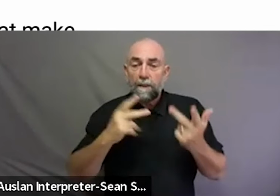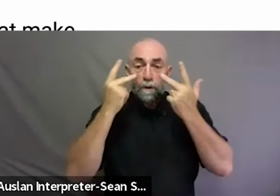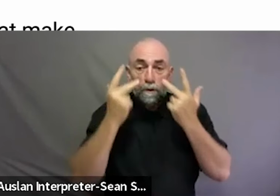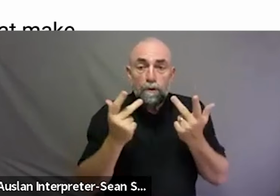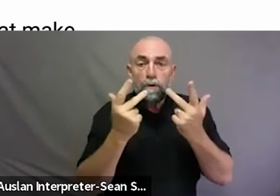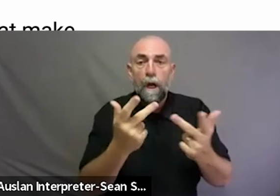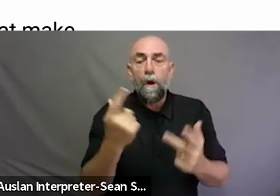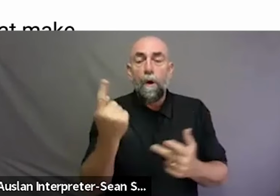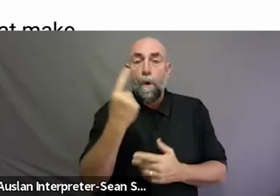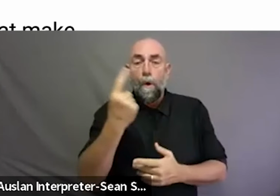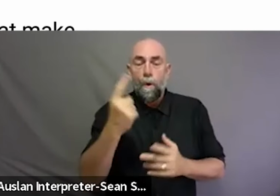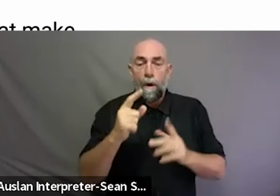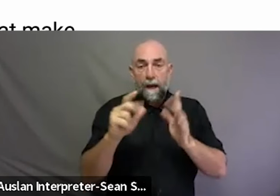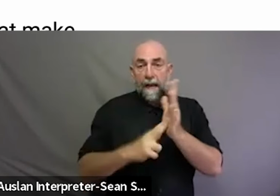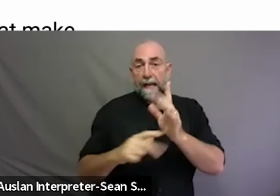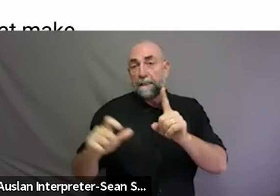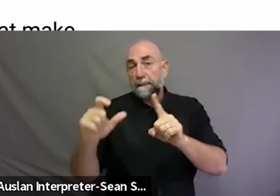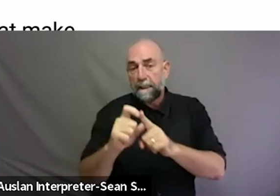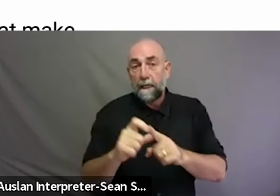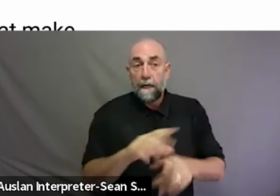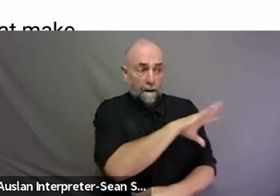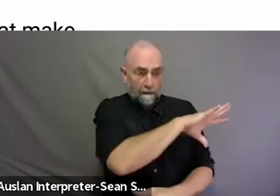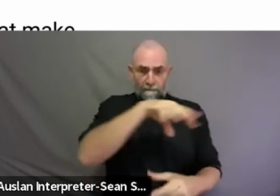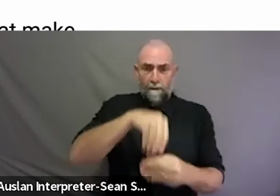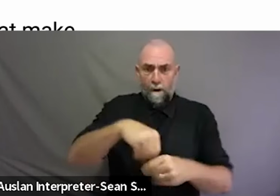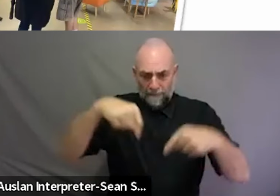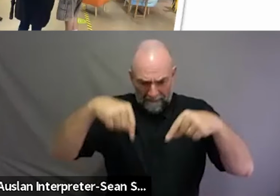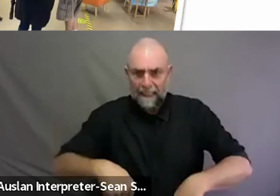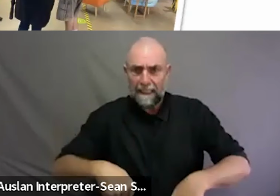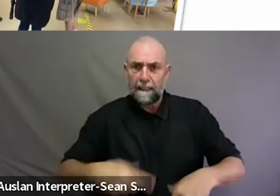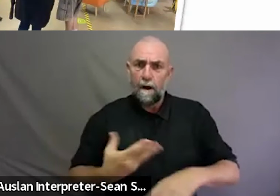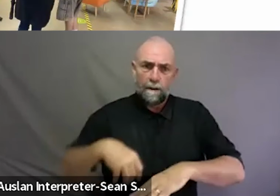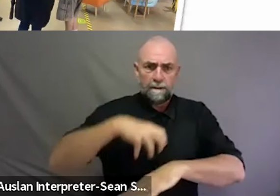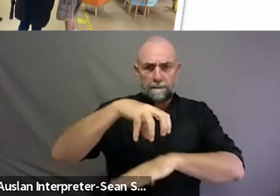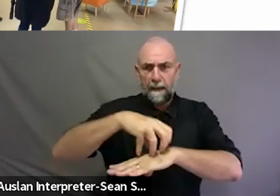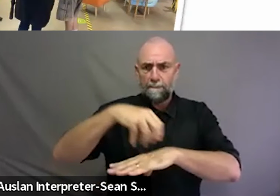neurodivergent people to be joining us here on campus.